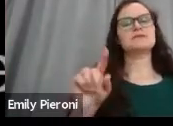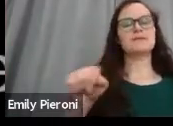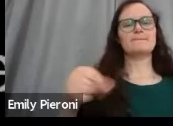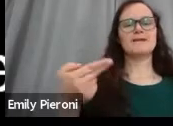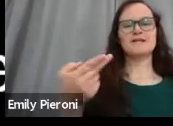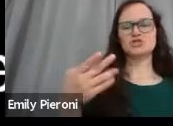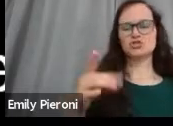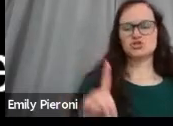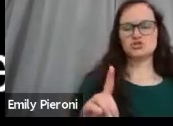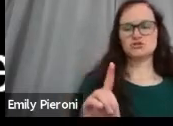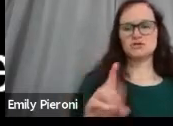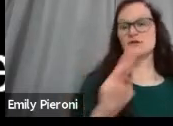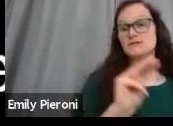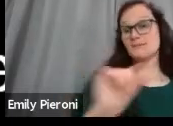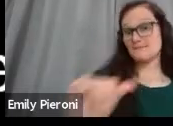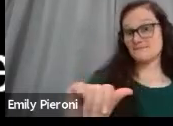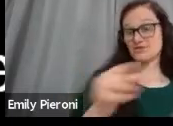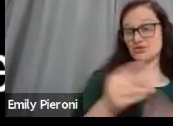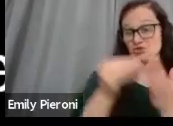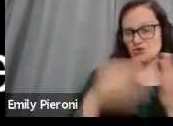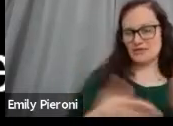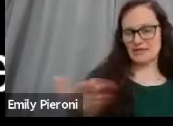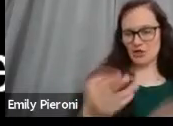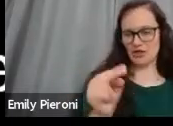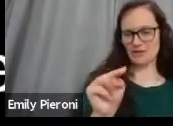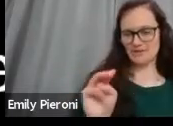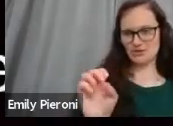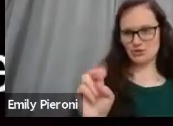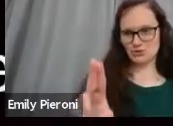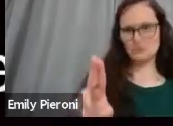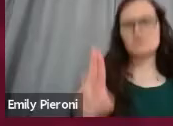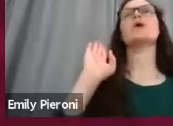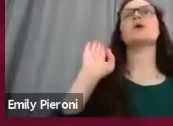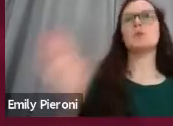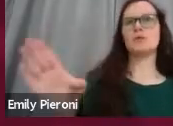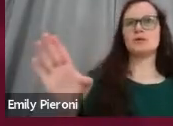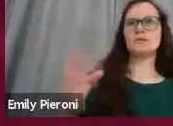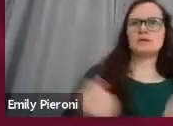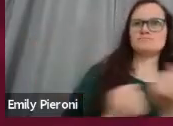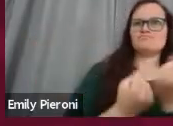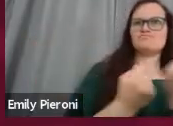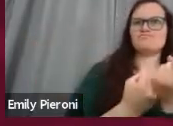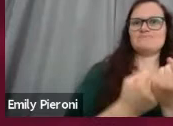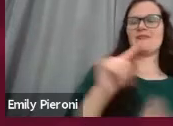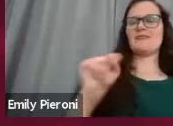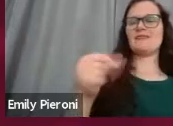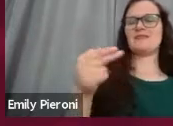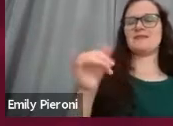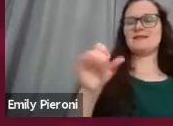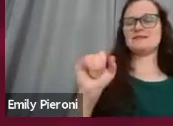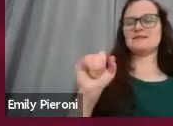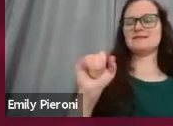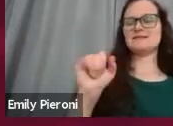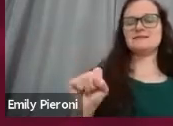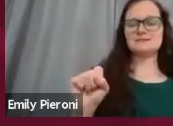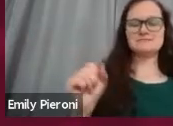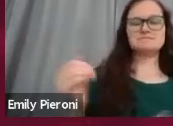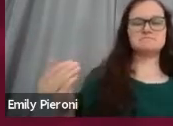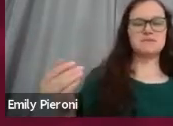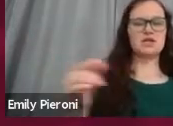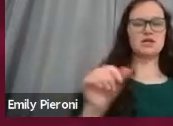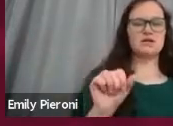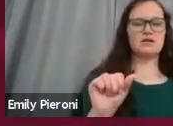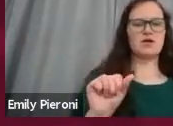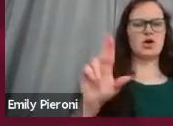his thesis on August 28th. And 2 weeks ago, he made a career change. He's now employed by